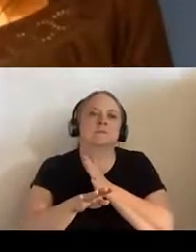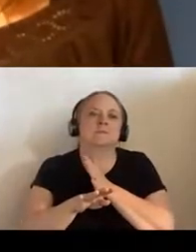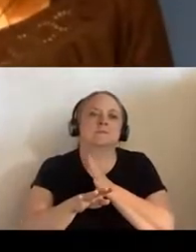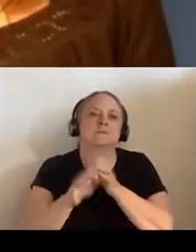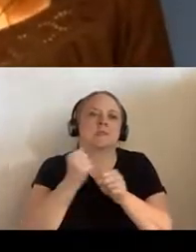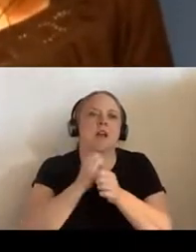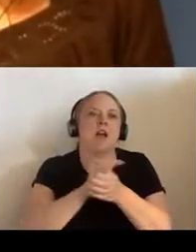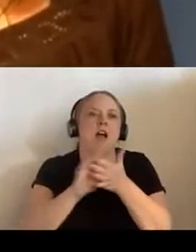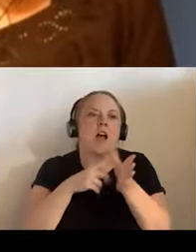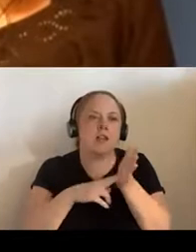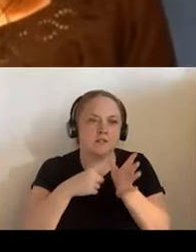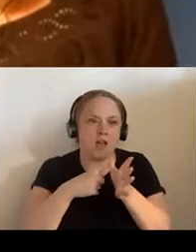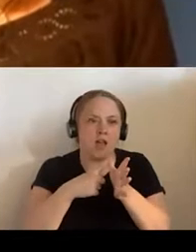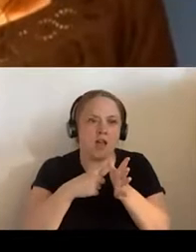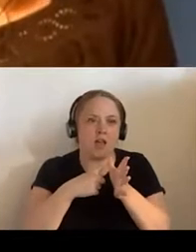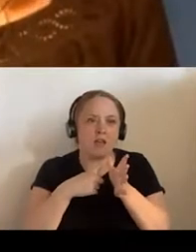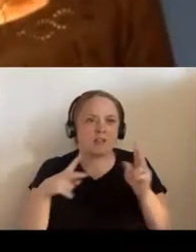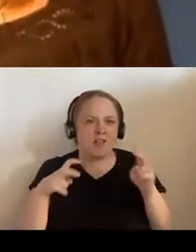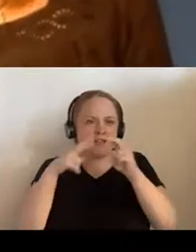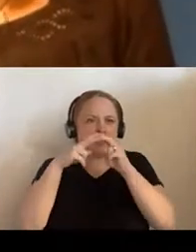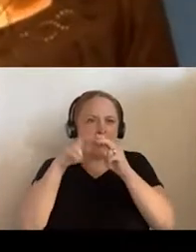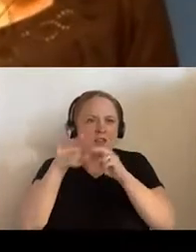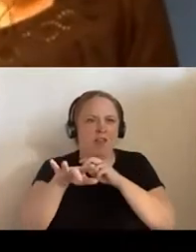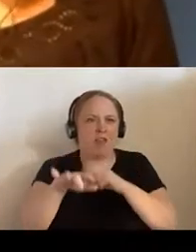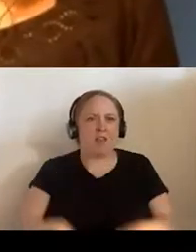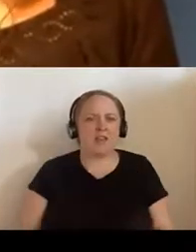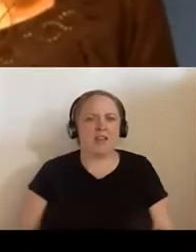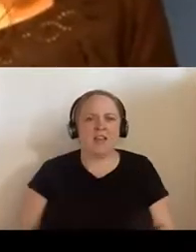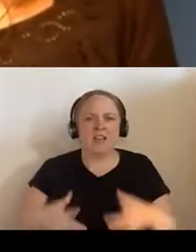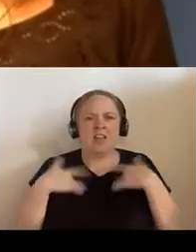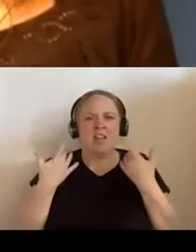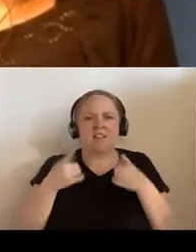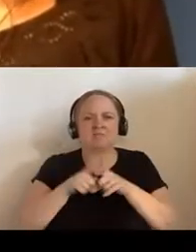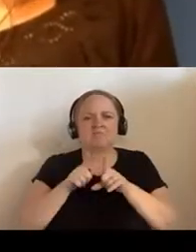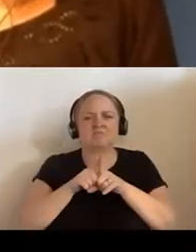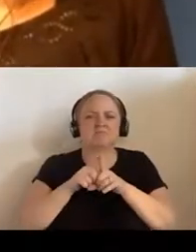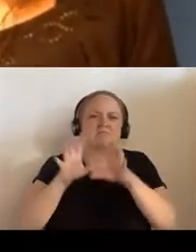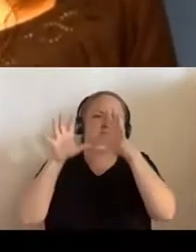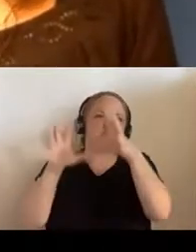This seems to be a monument, a sort of